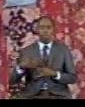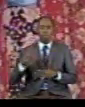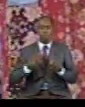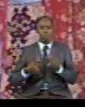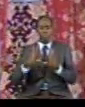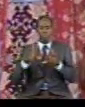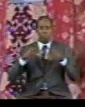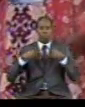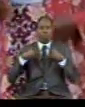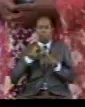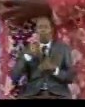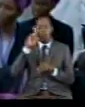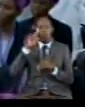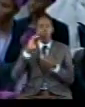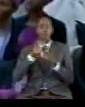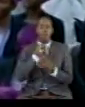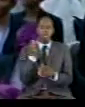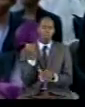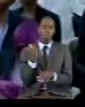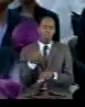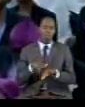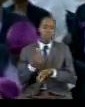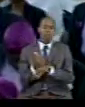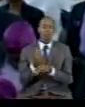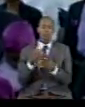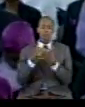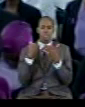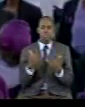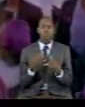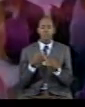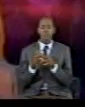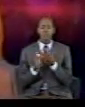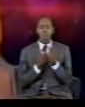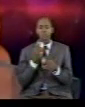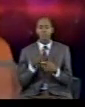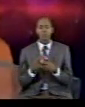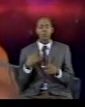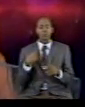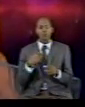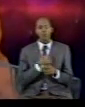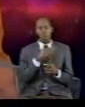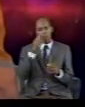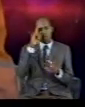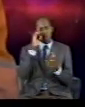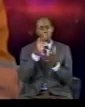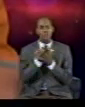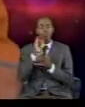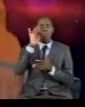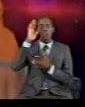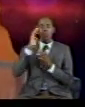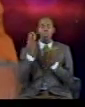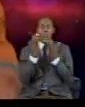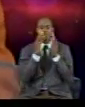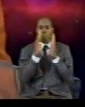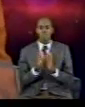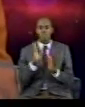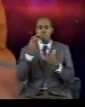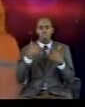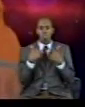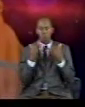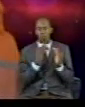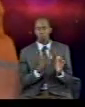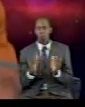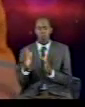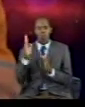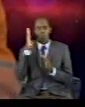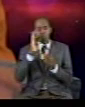now in Jesus' name. We believe your servants, you are prepared. He's going to release the word